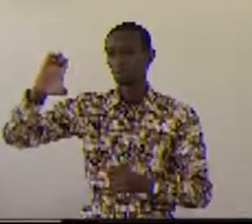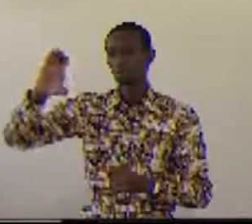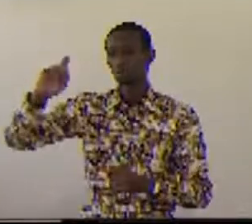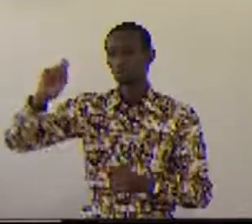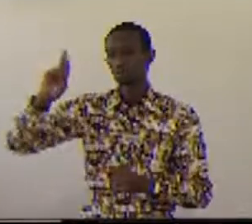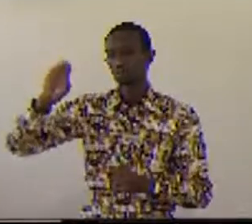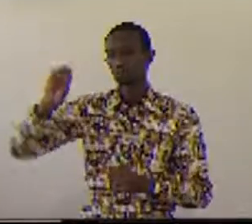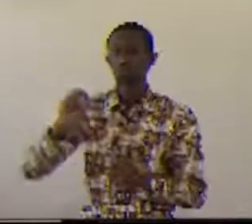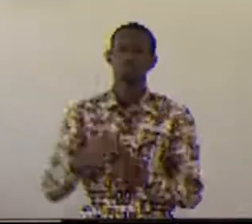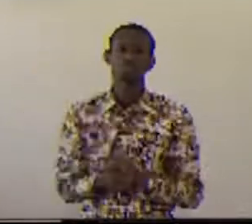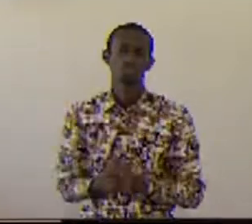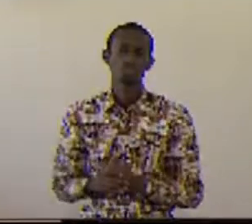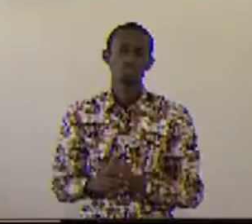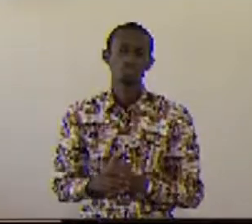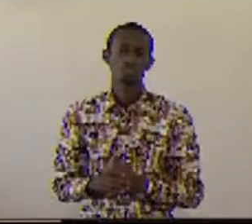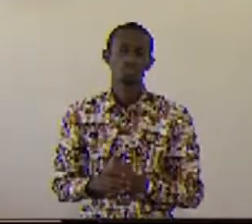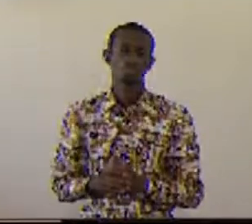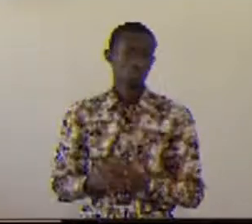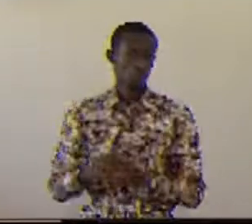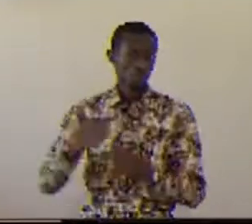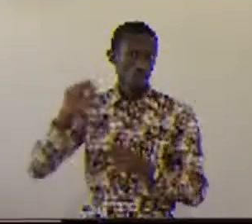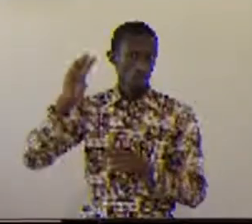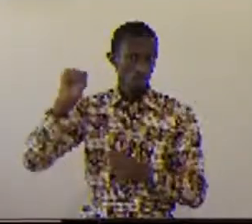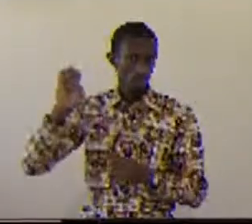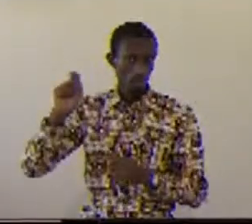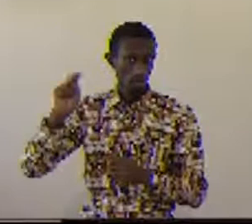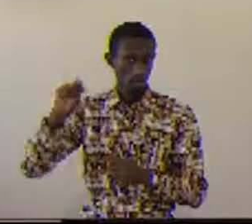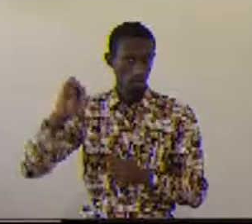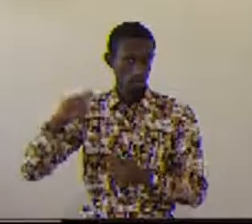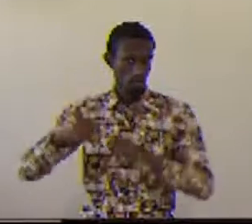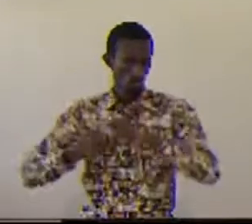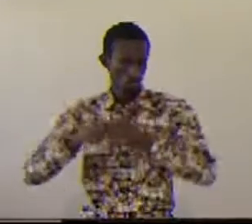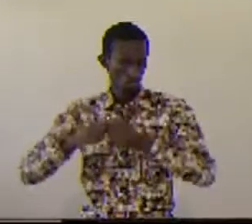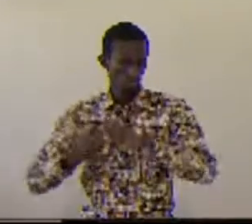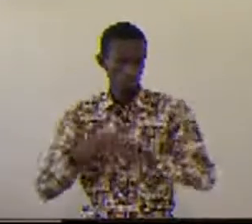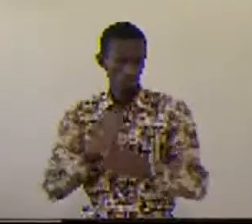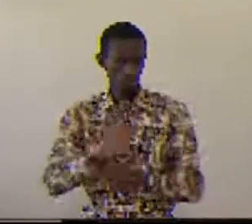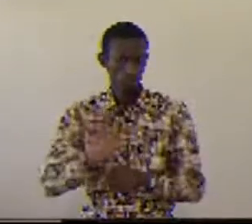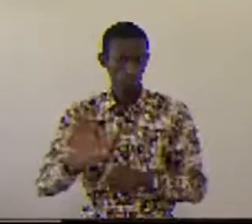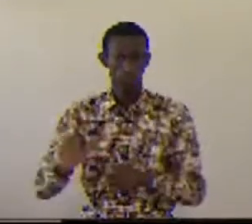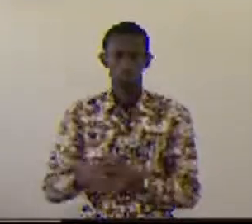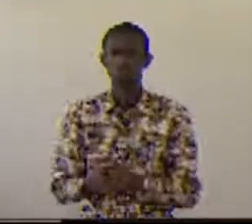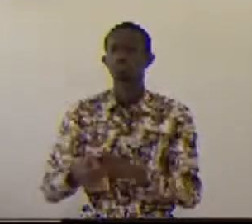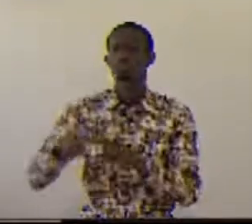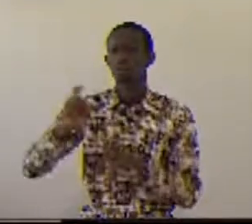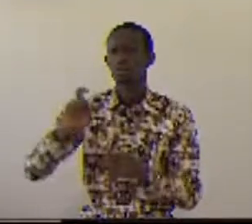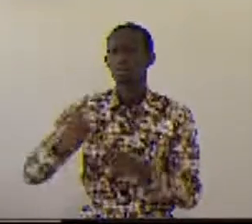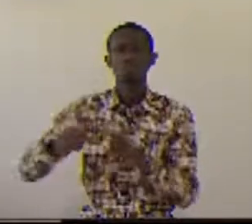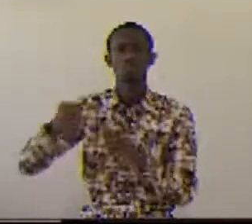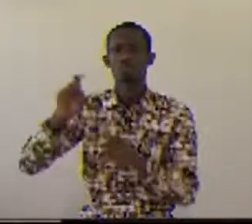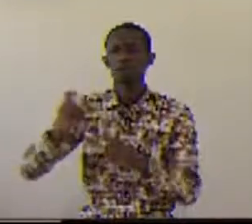increases as you move down in a given group. So metallic character increases.